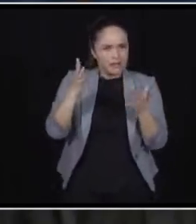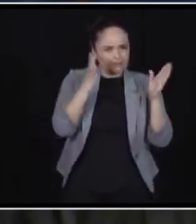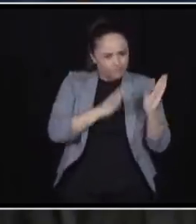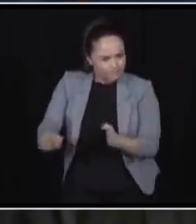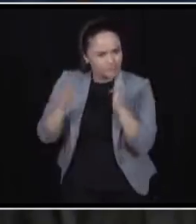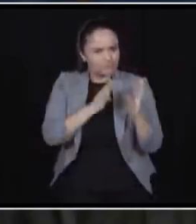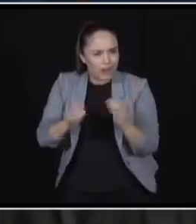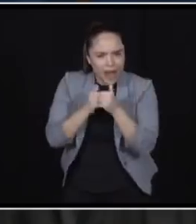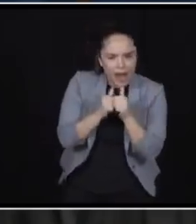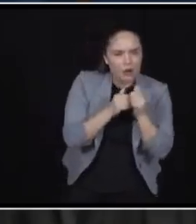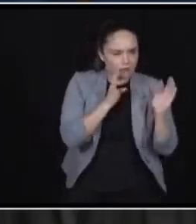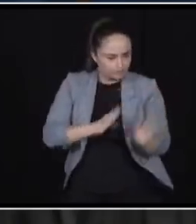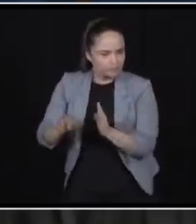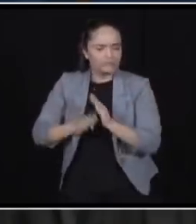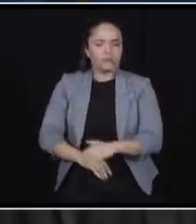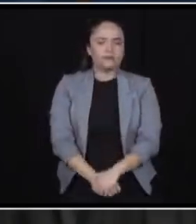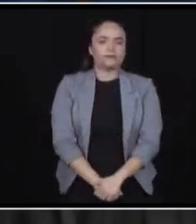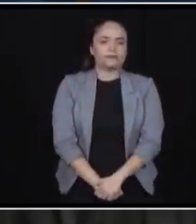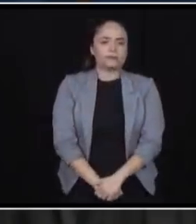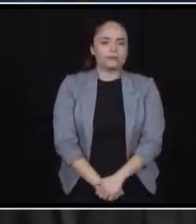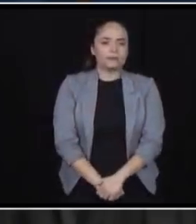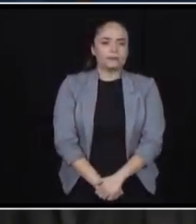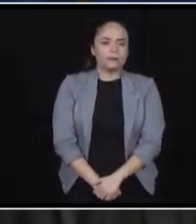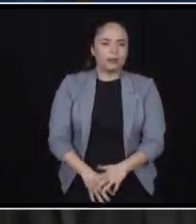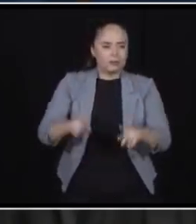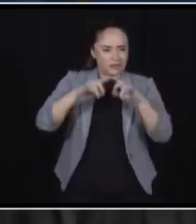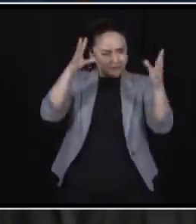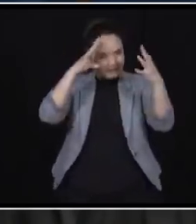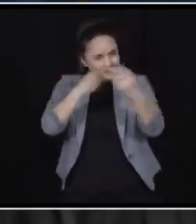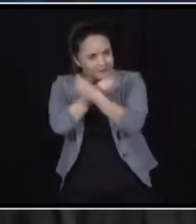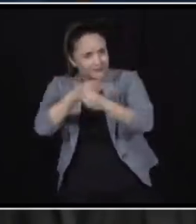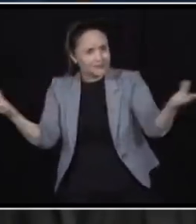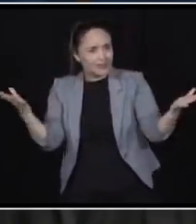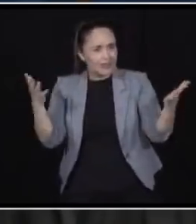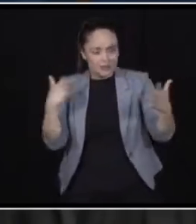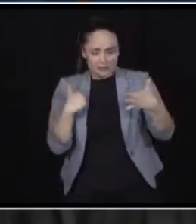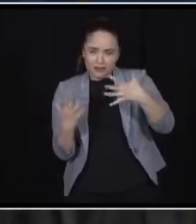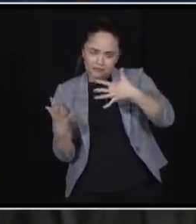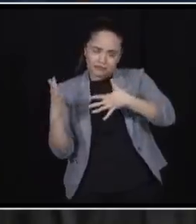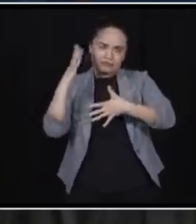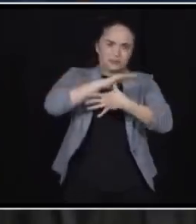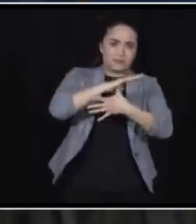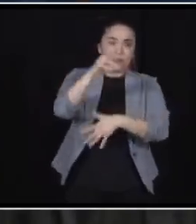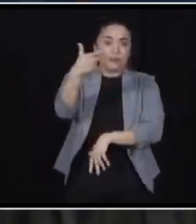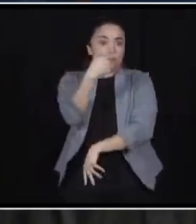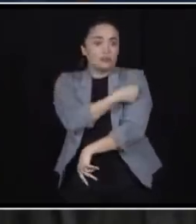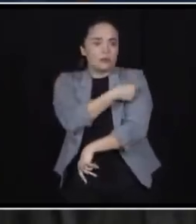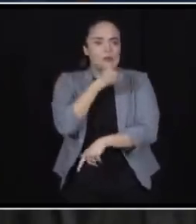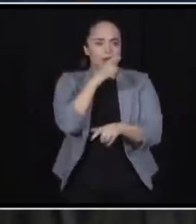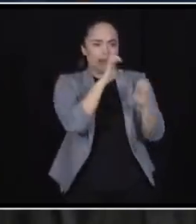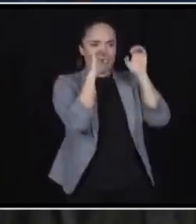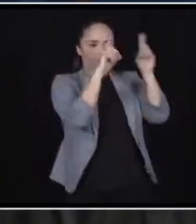you that we will continue to prioritize the vaccination of education workers who support students with